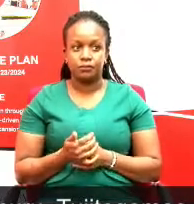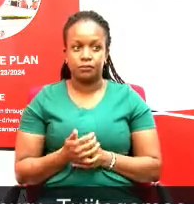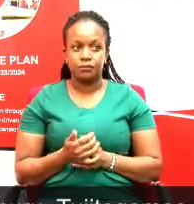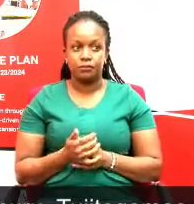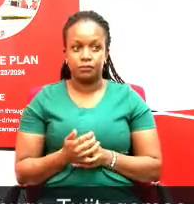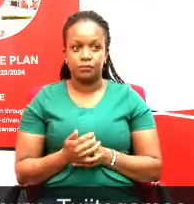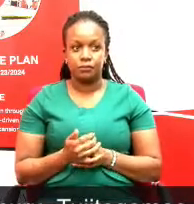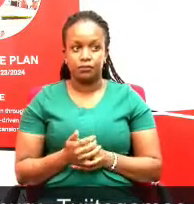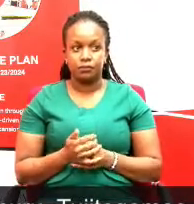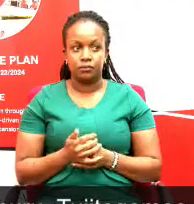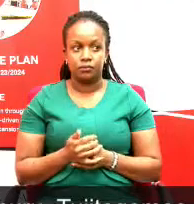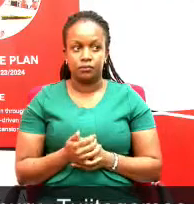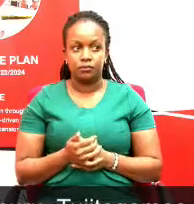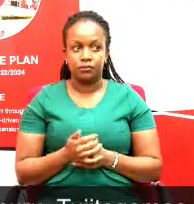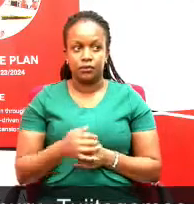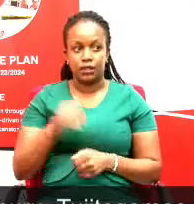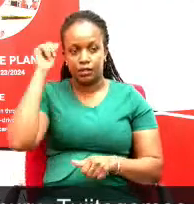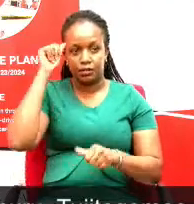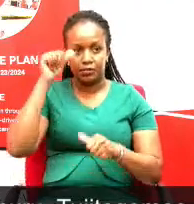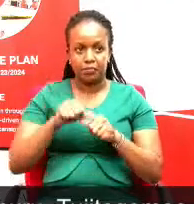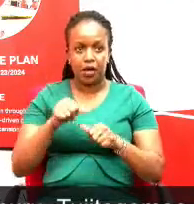Remember, the Honorable CS gave us